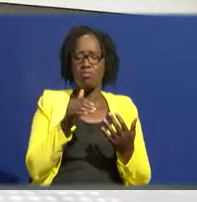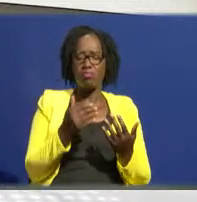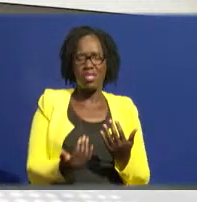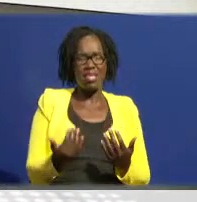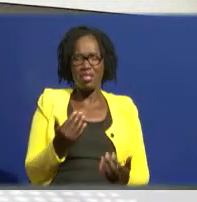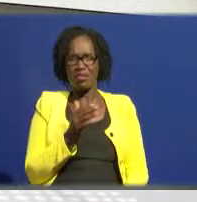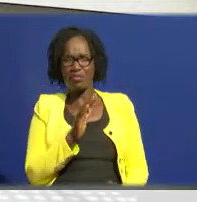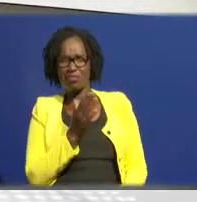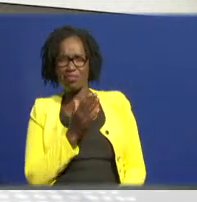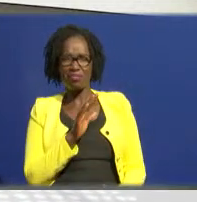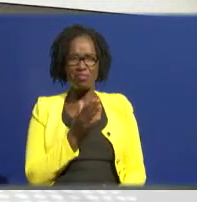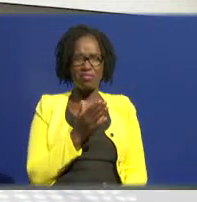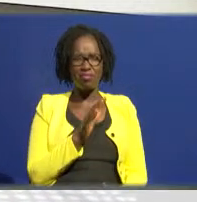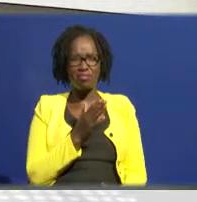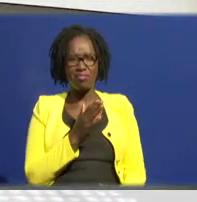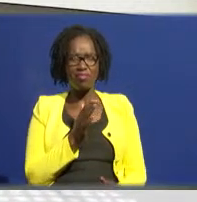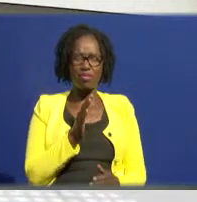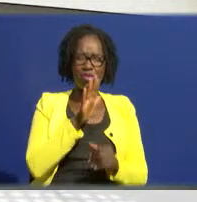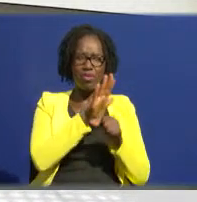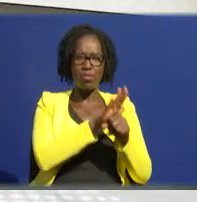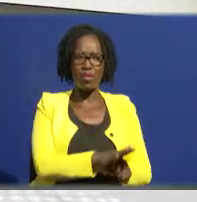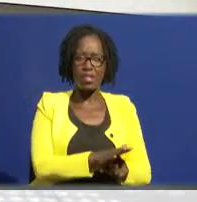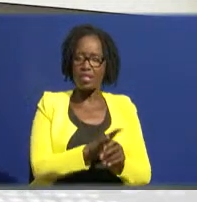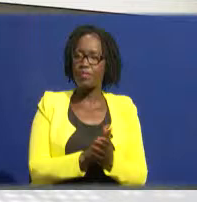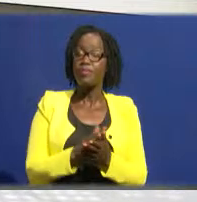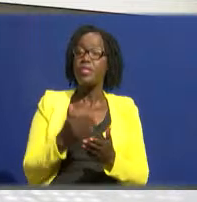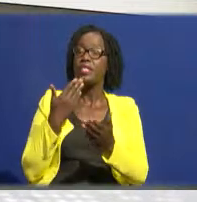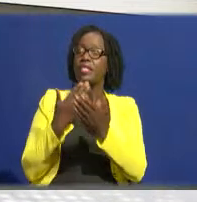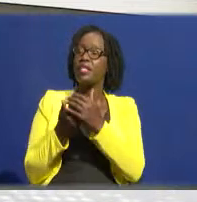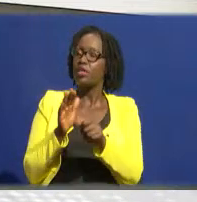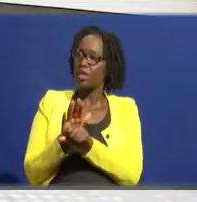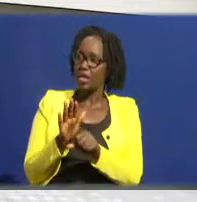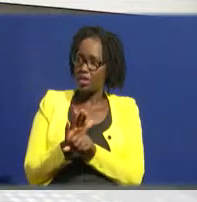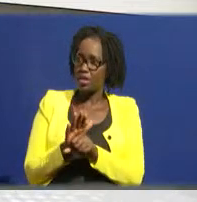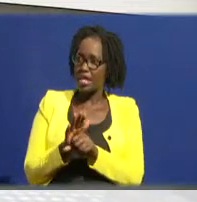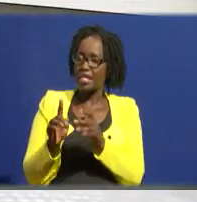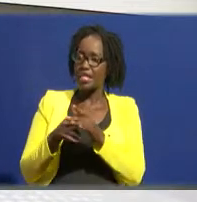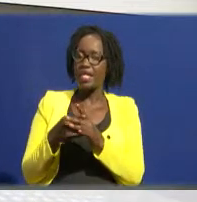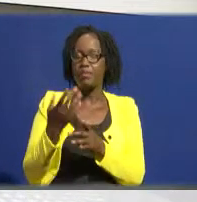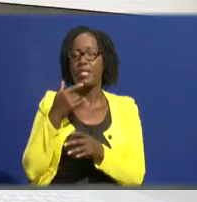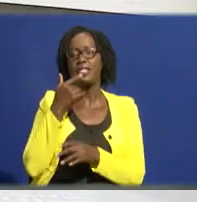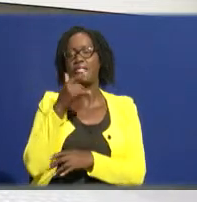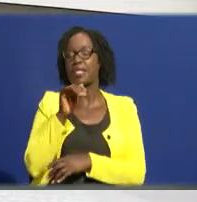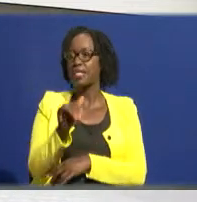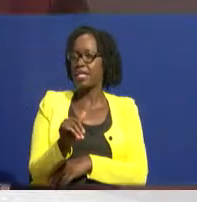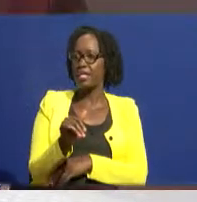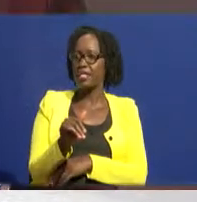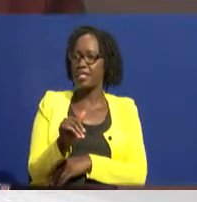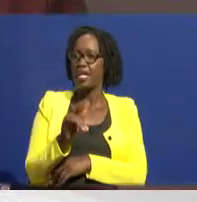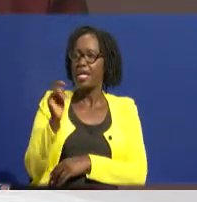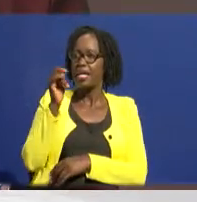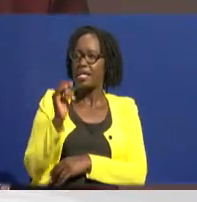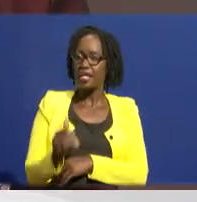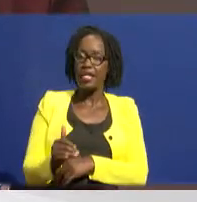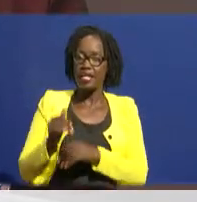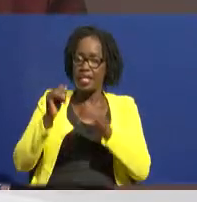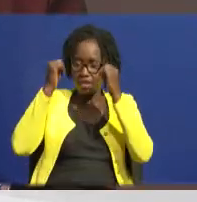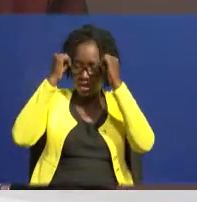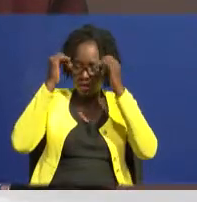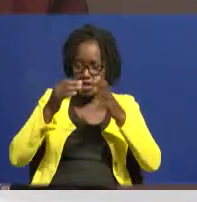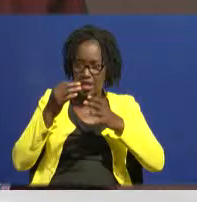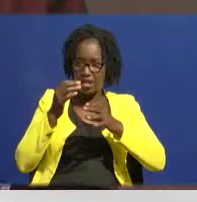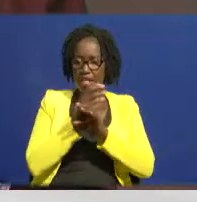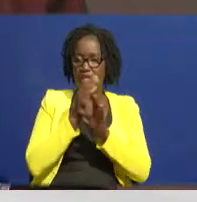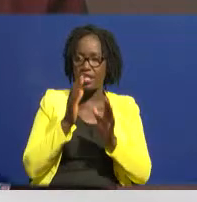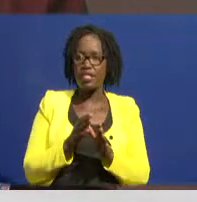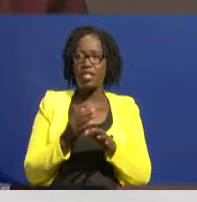little bit seems to be on the sidelines? Thank you very much. Let me begin by saying that Kenya Student Christian Fellowship is